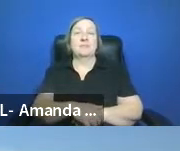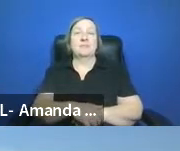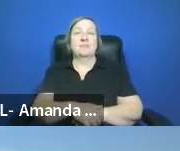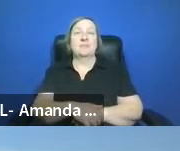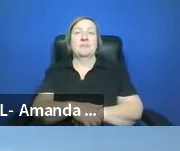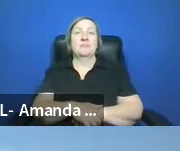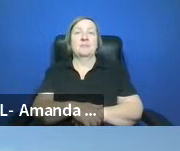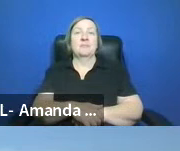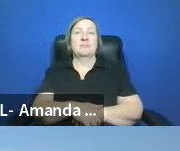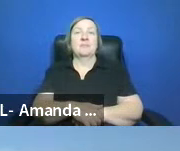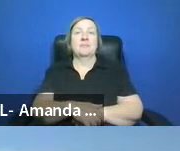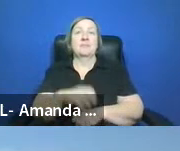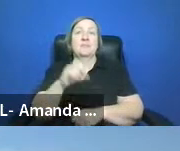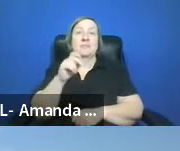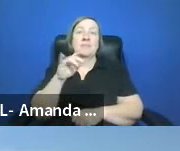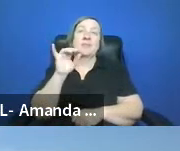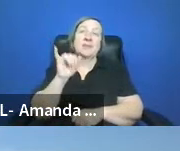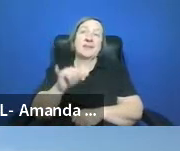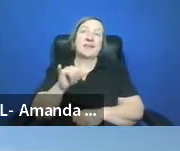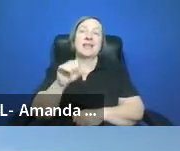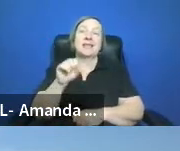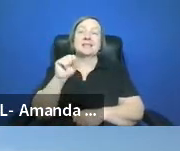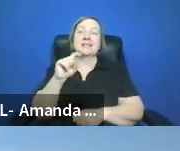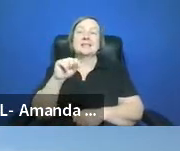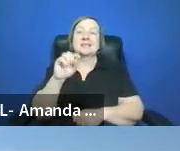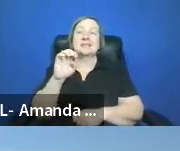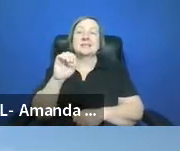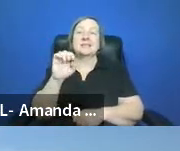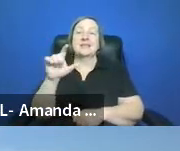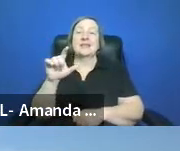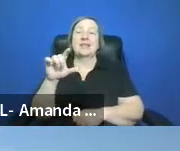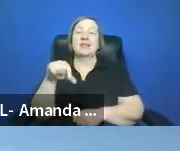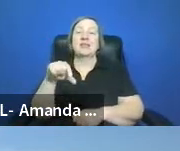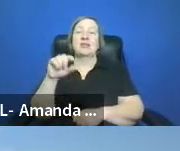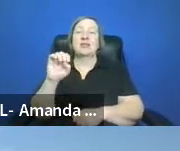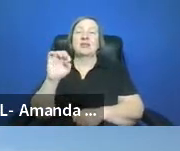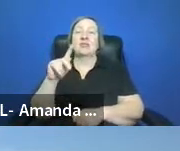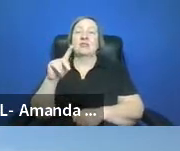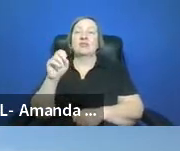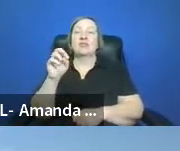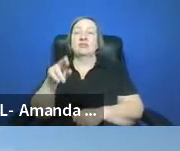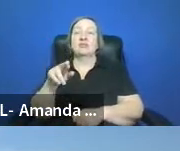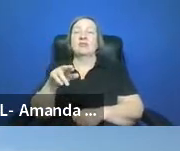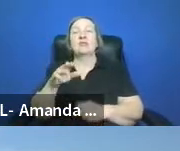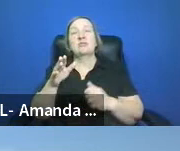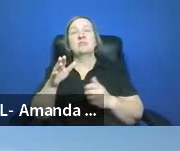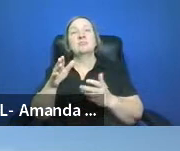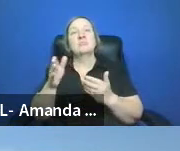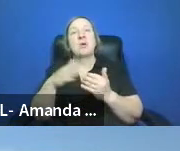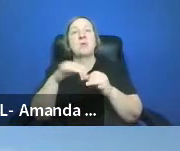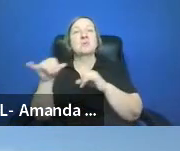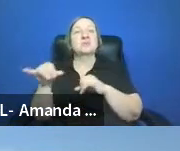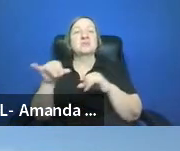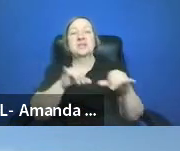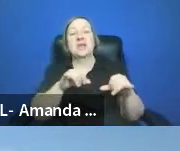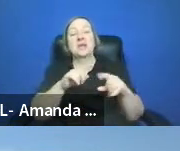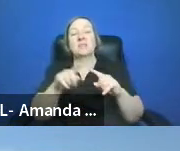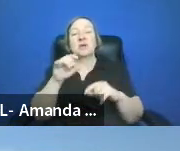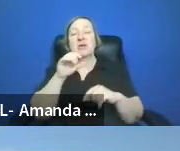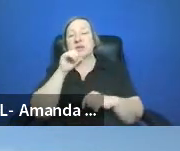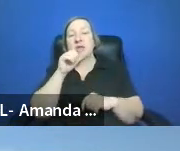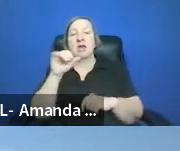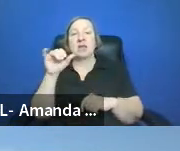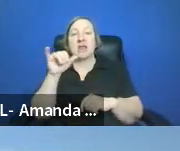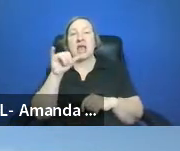Okay. And this is steel girder, similar, not as deeply haunched at the piers,